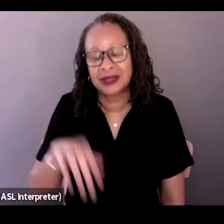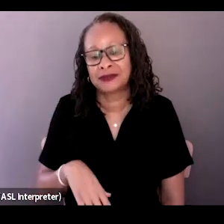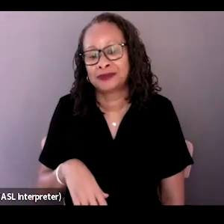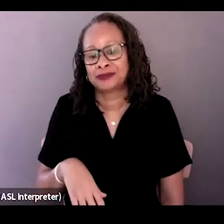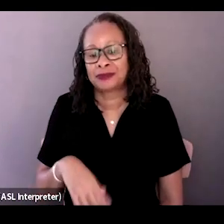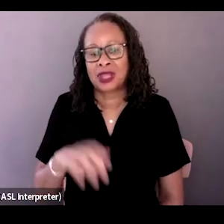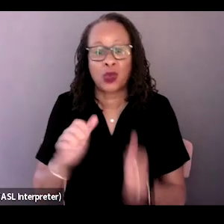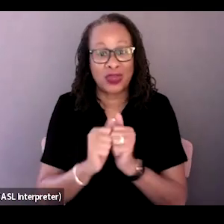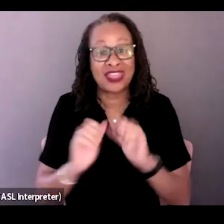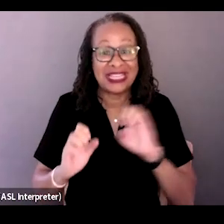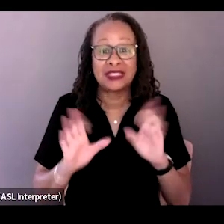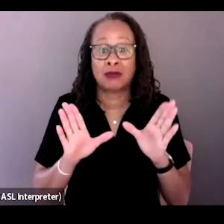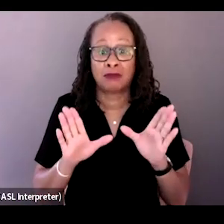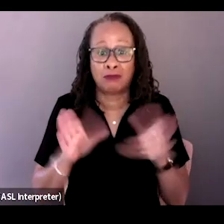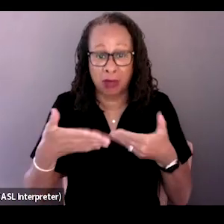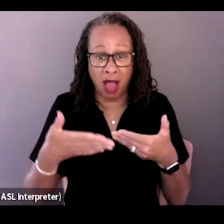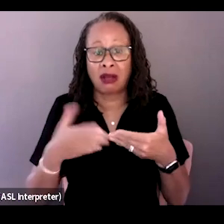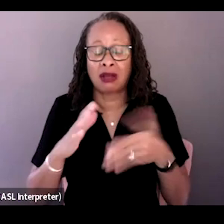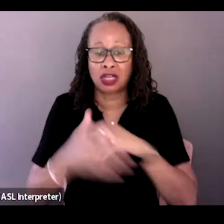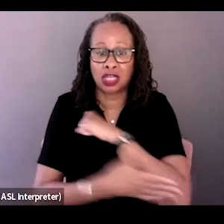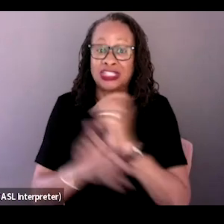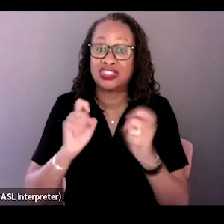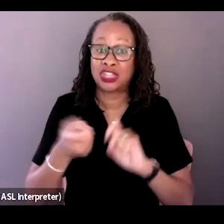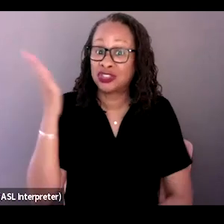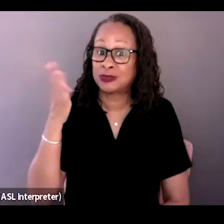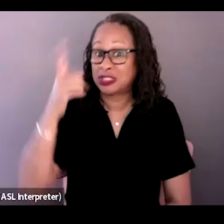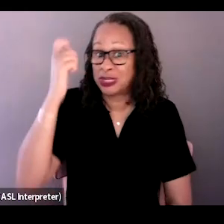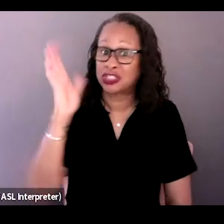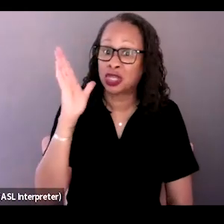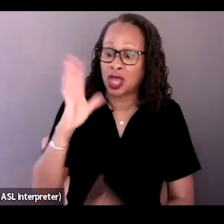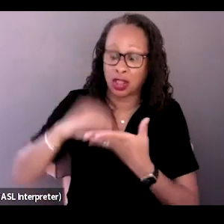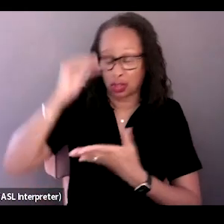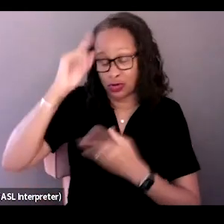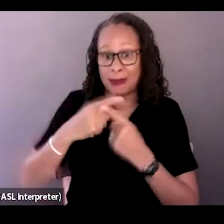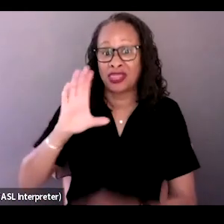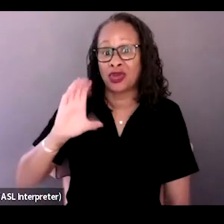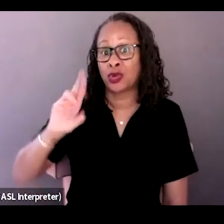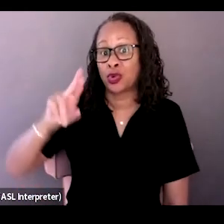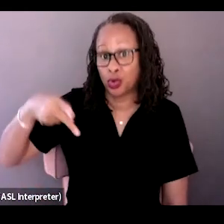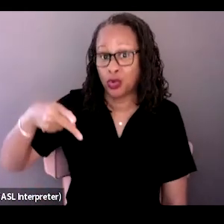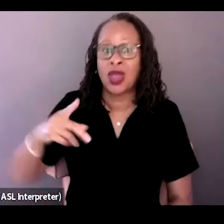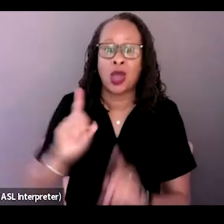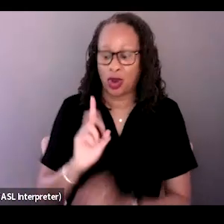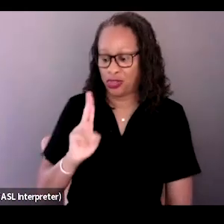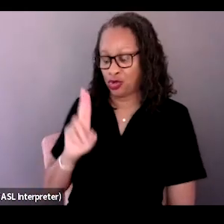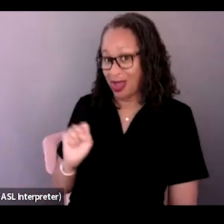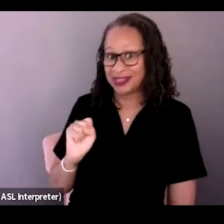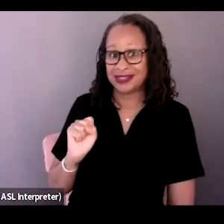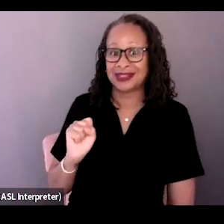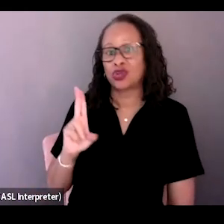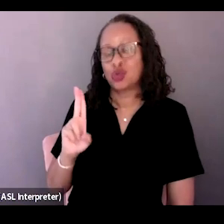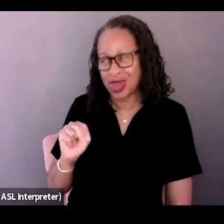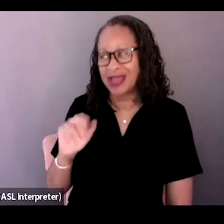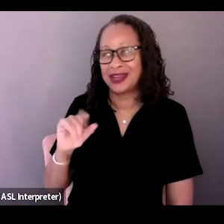Eastern Bloc countries. And he changed his speech because he learned about the coup where the United Nations actually was also complicit. And he